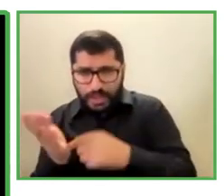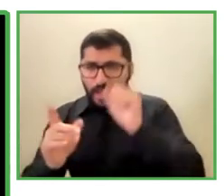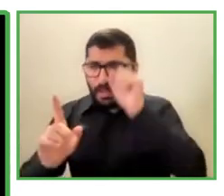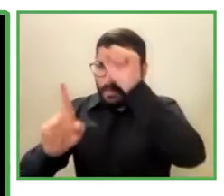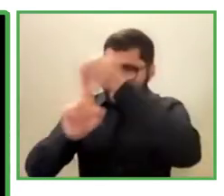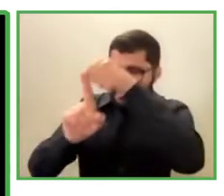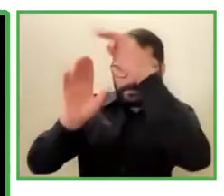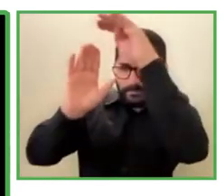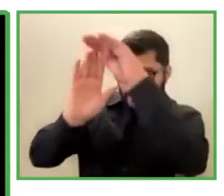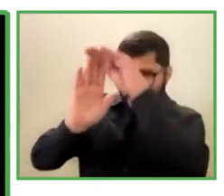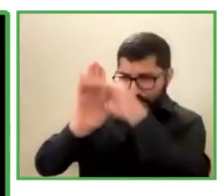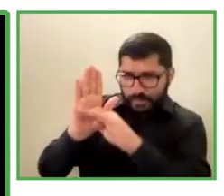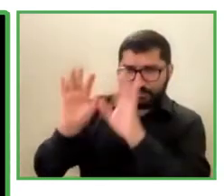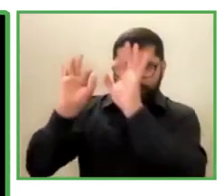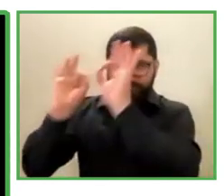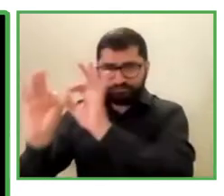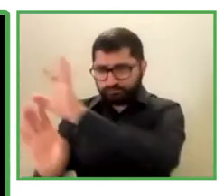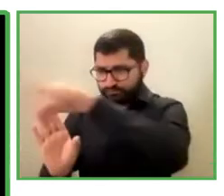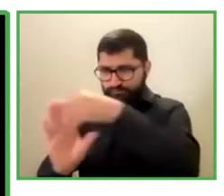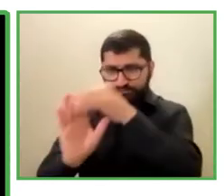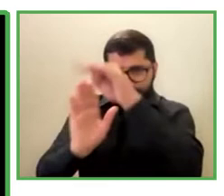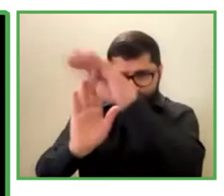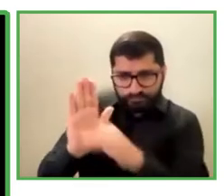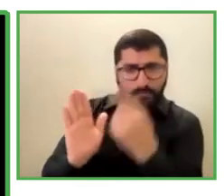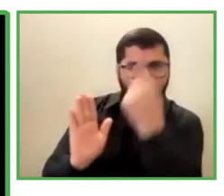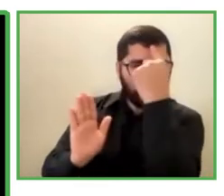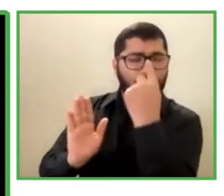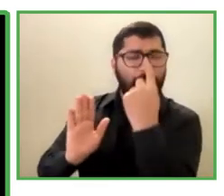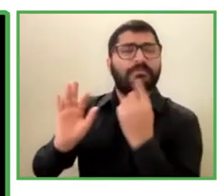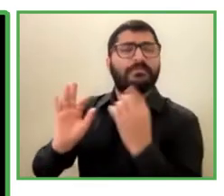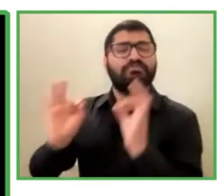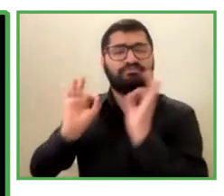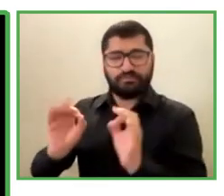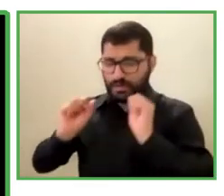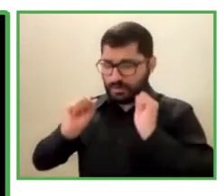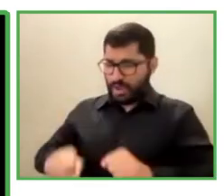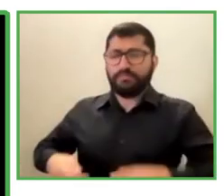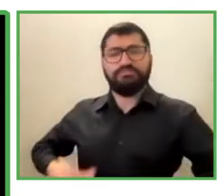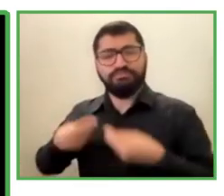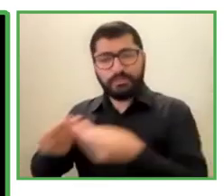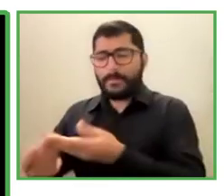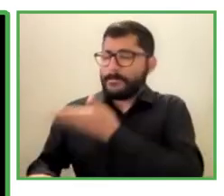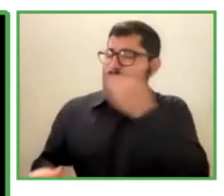can have the best opportunity possible for them.